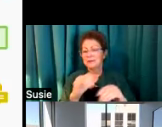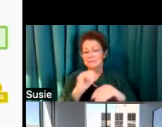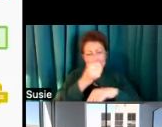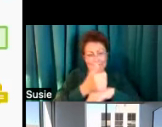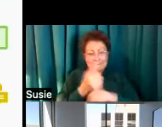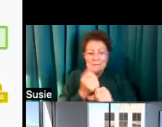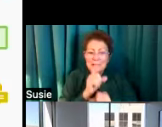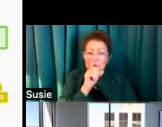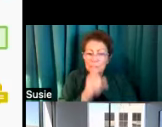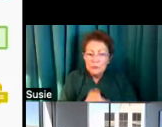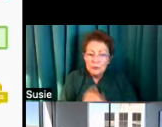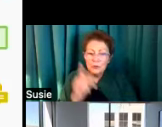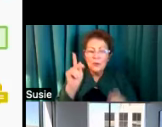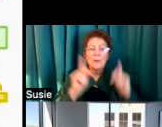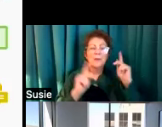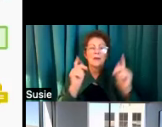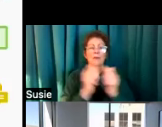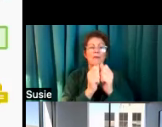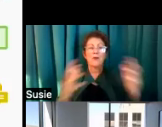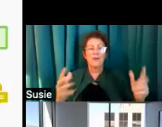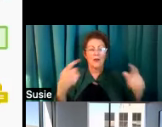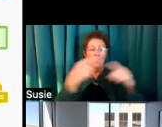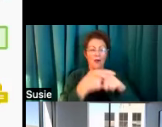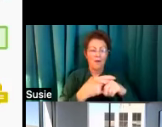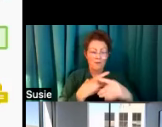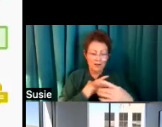ensure people without a conflict of interest